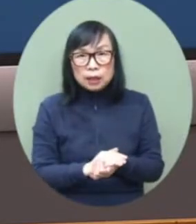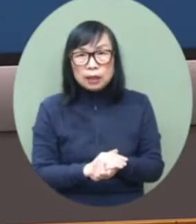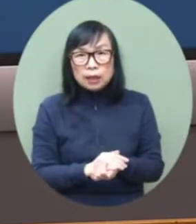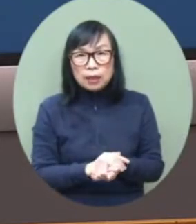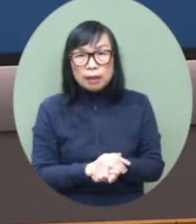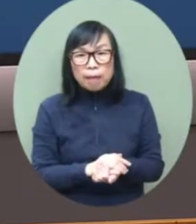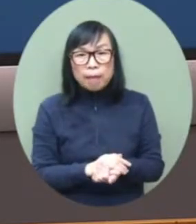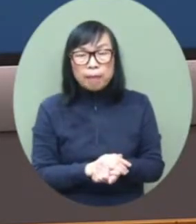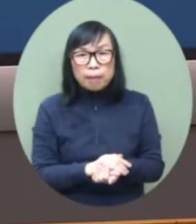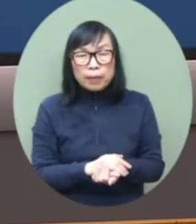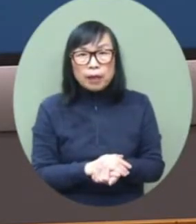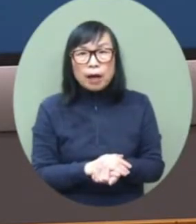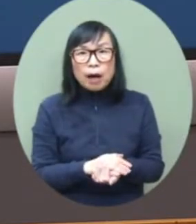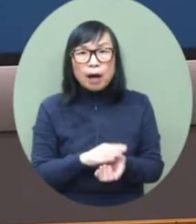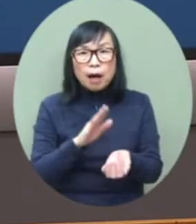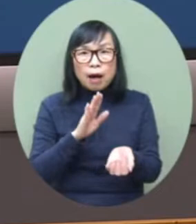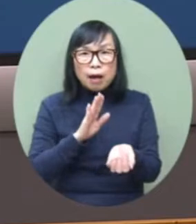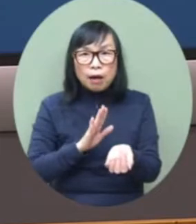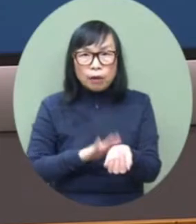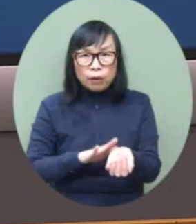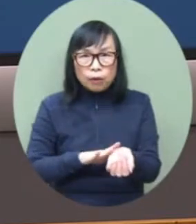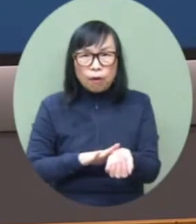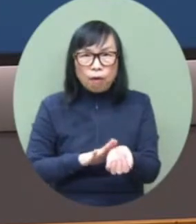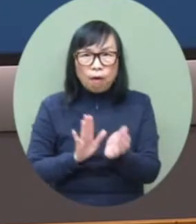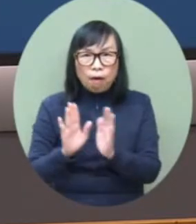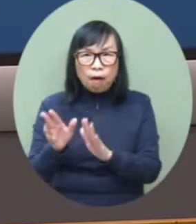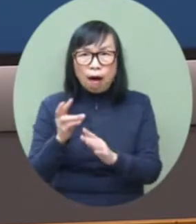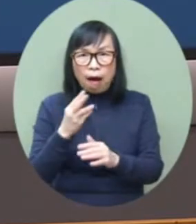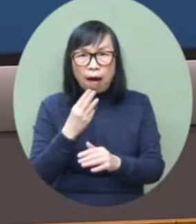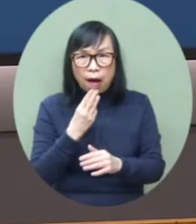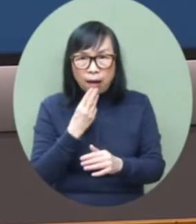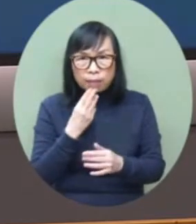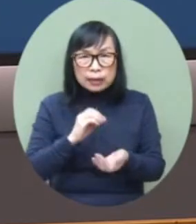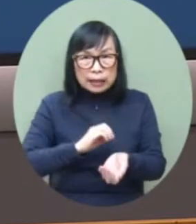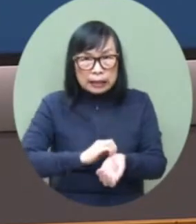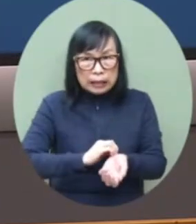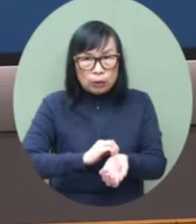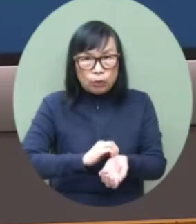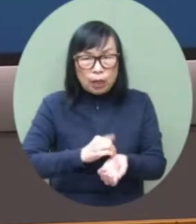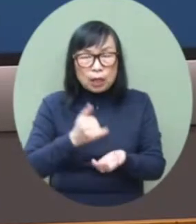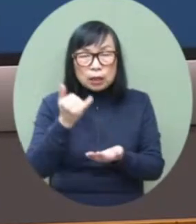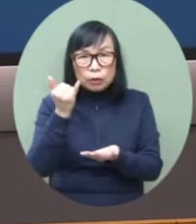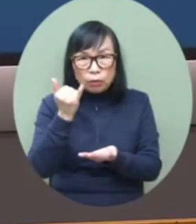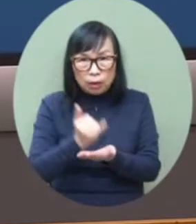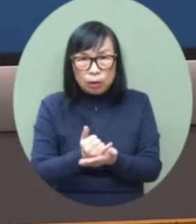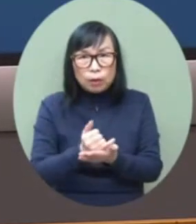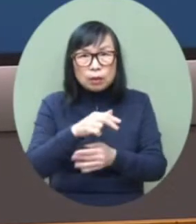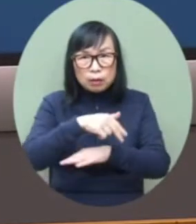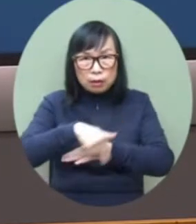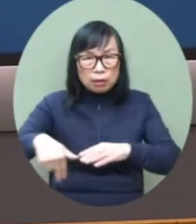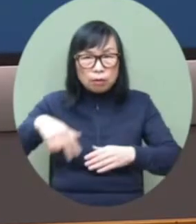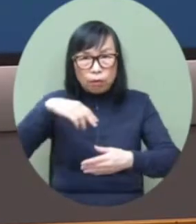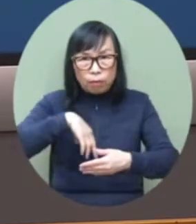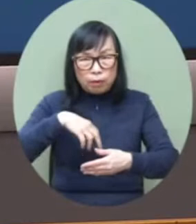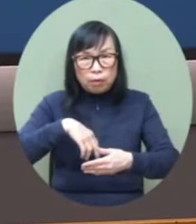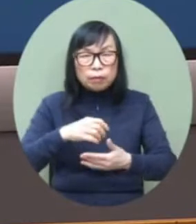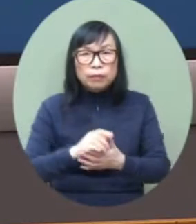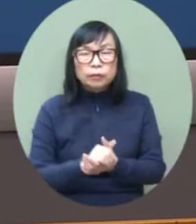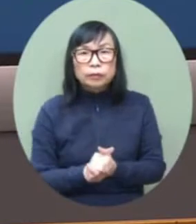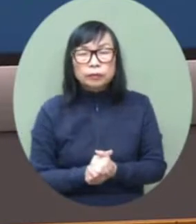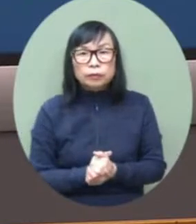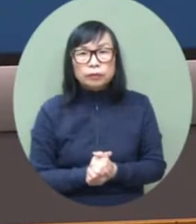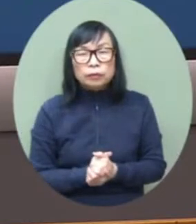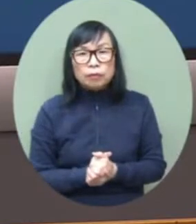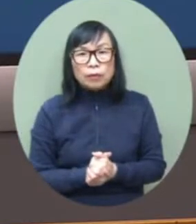CIF till day 14. So we hope these adjustment in exit criteria